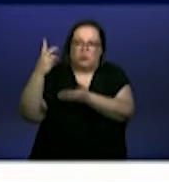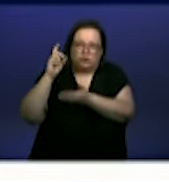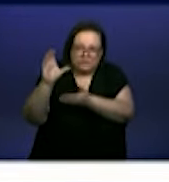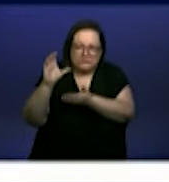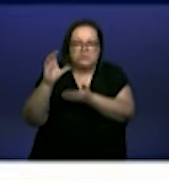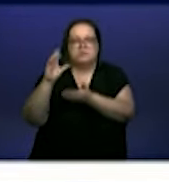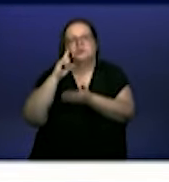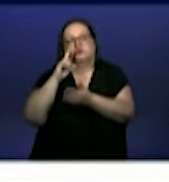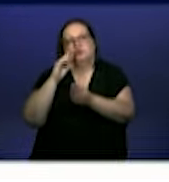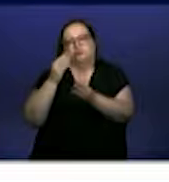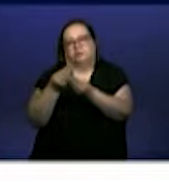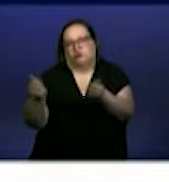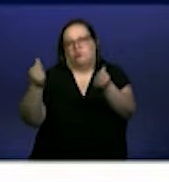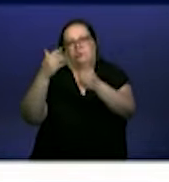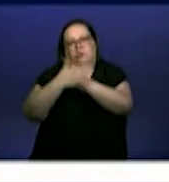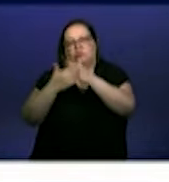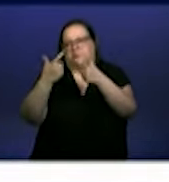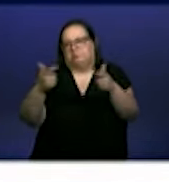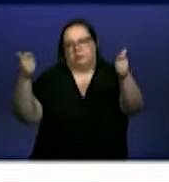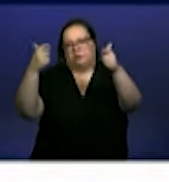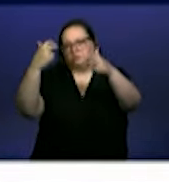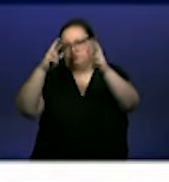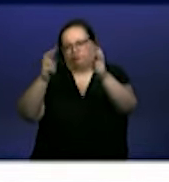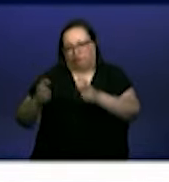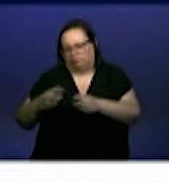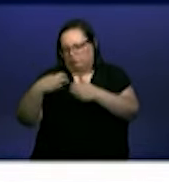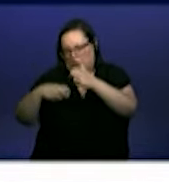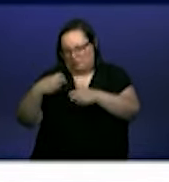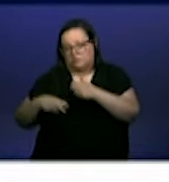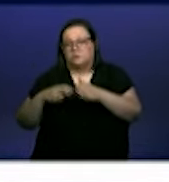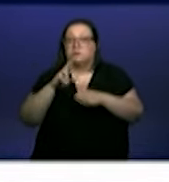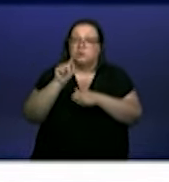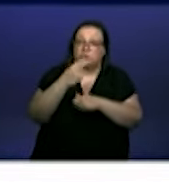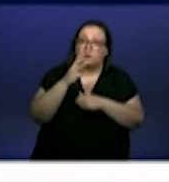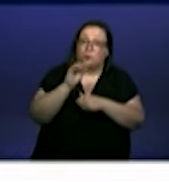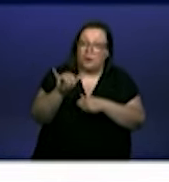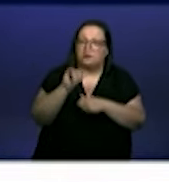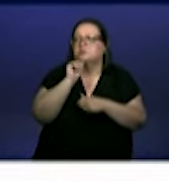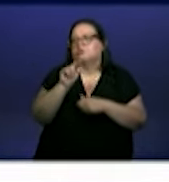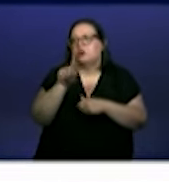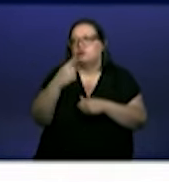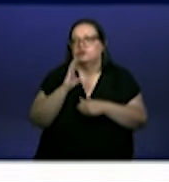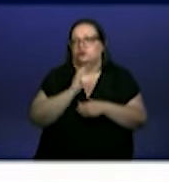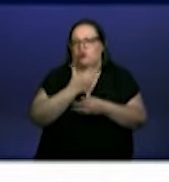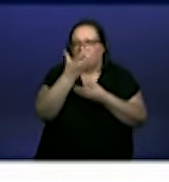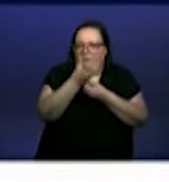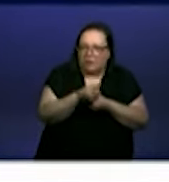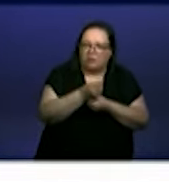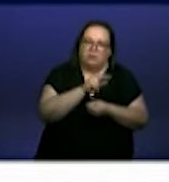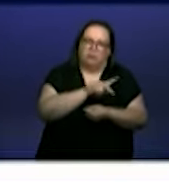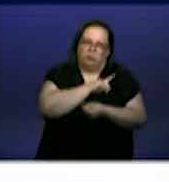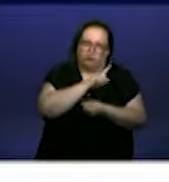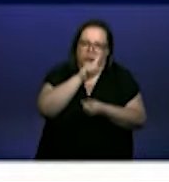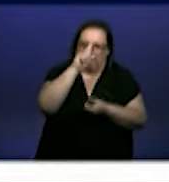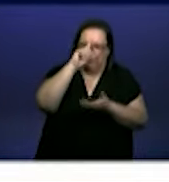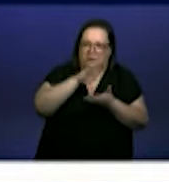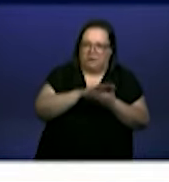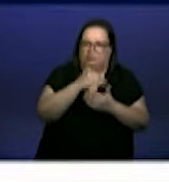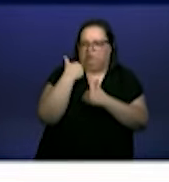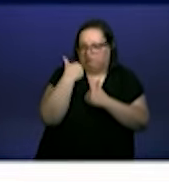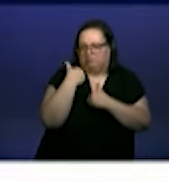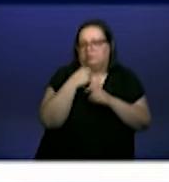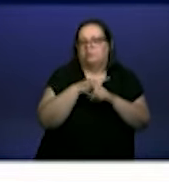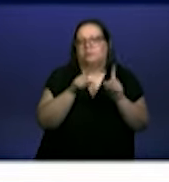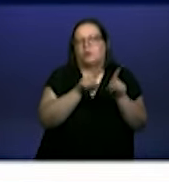problems. You know, the Utah way is rooted in not just our faith and our belief in personal responsibility, but our conservative values